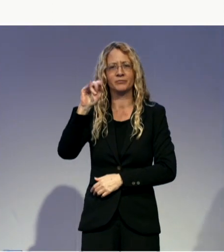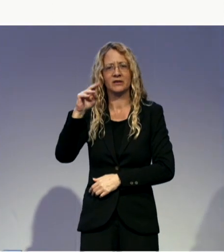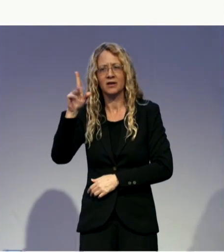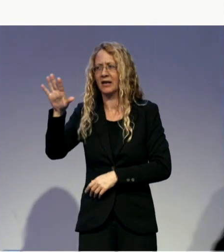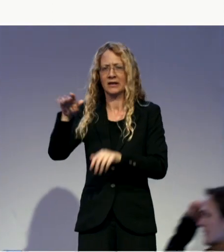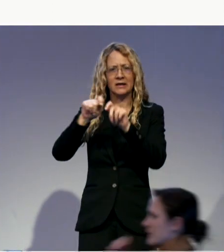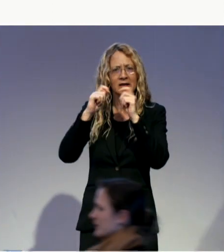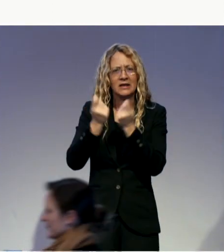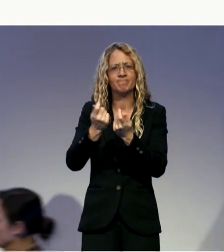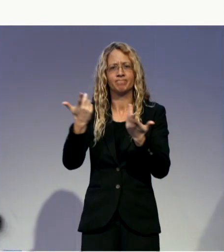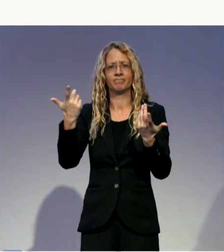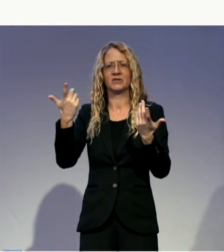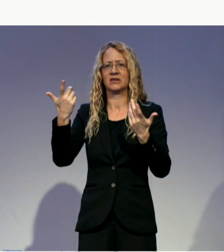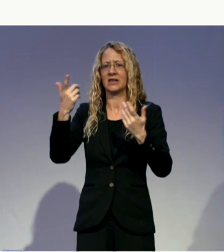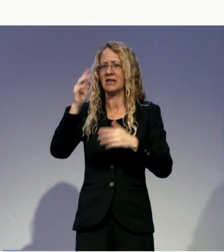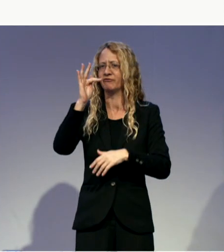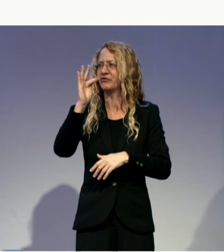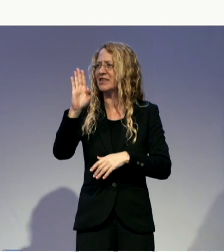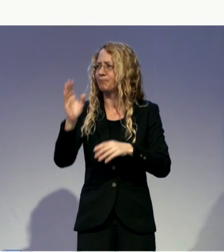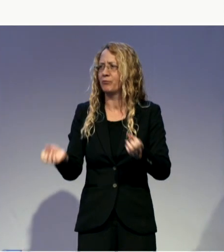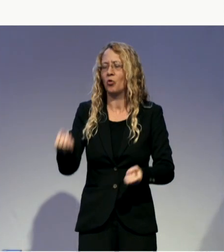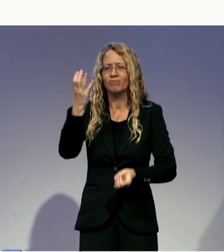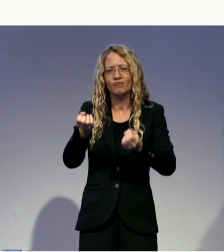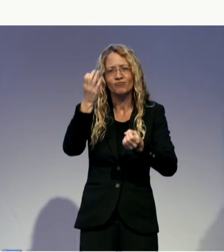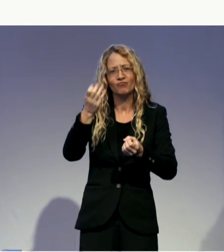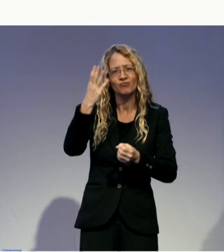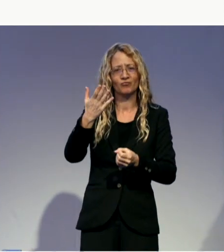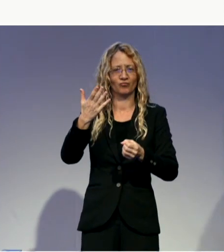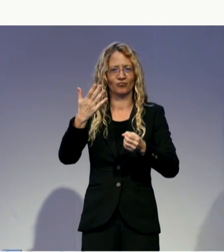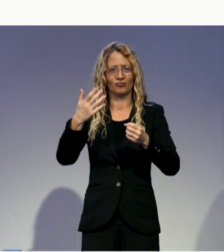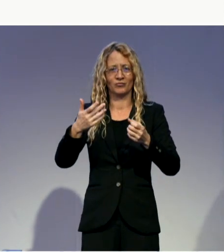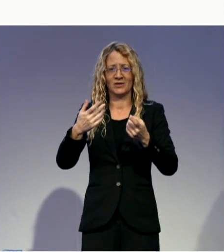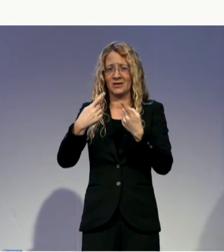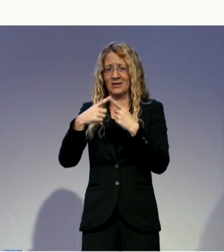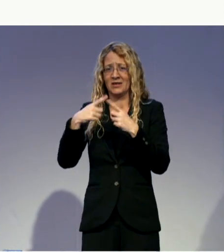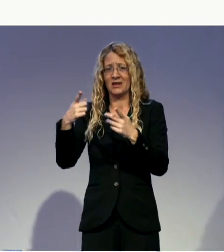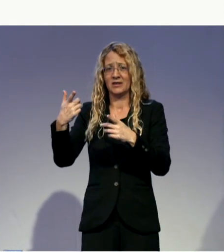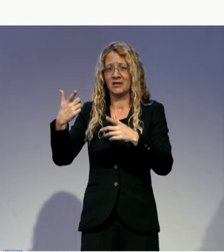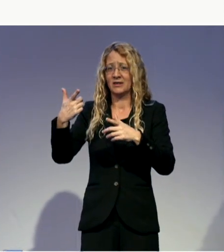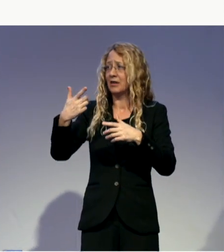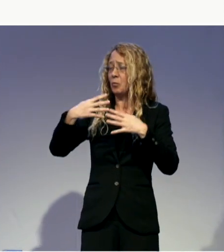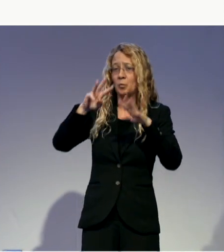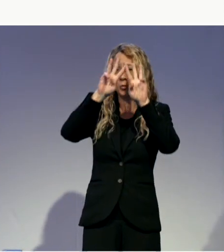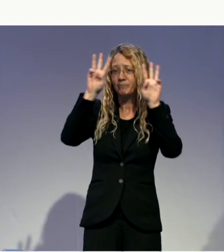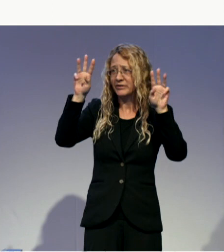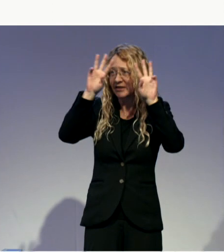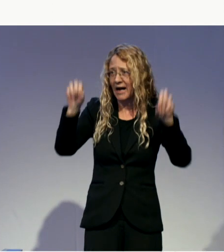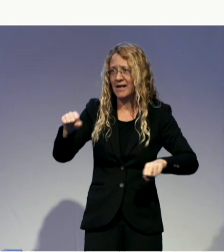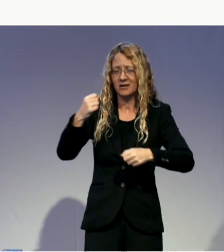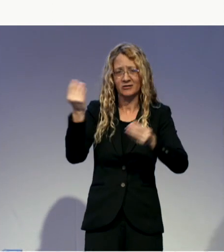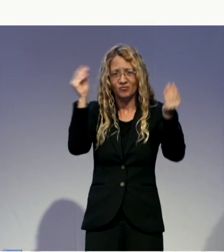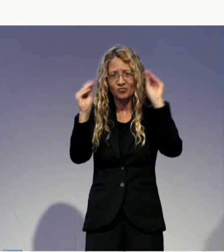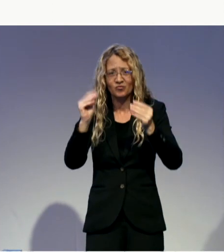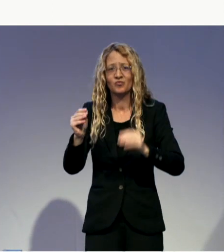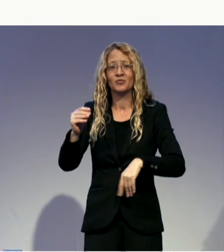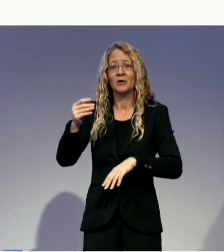video production, all the other video production, Cesar Niaga for the web design, the winery Dönberg for the wine that we got, the